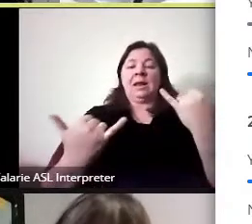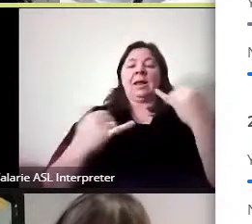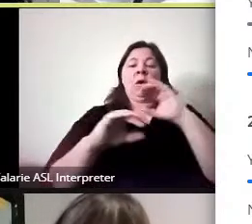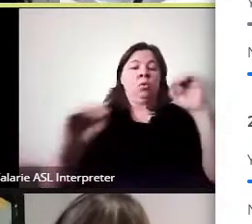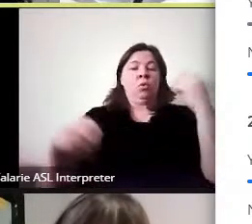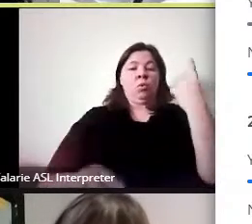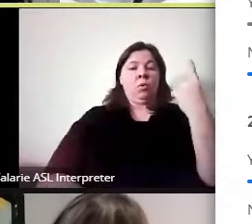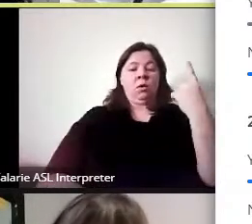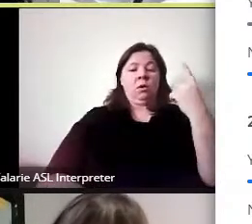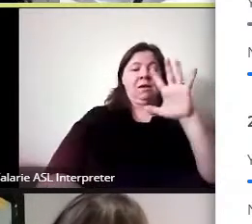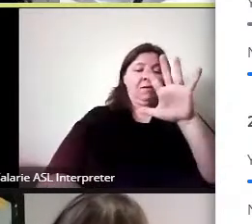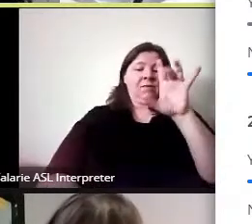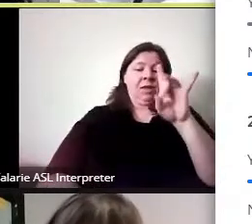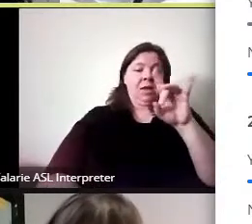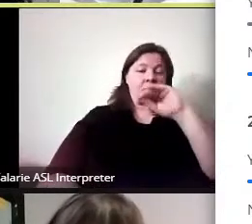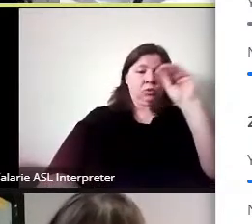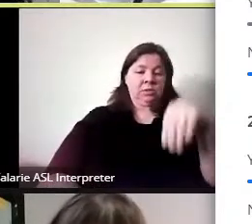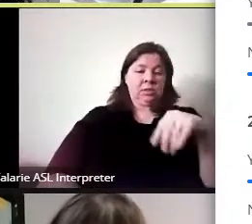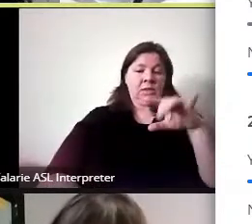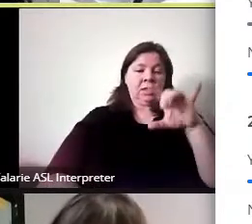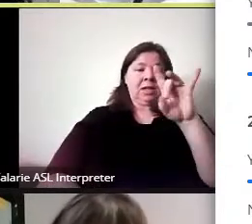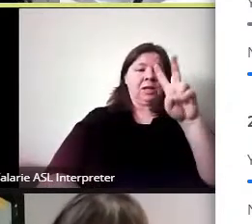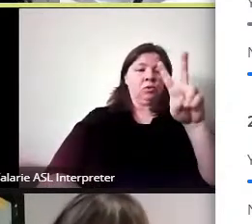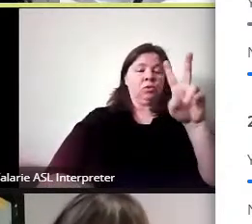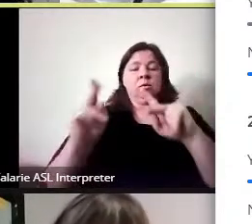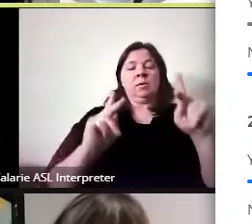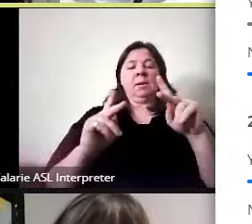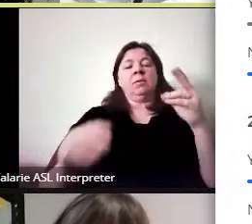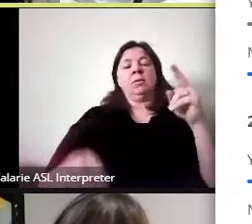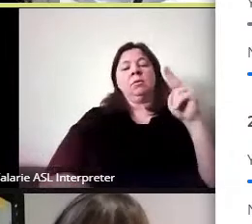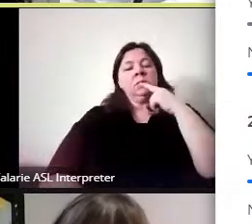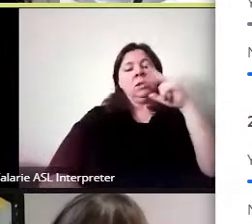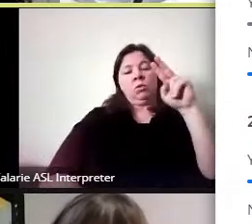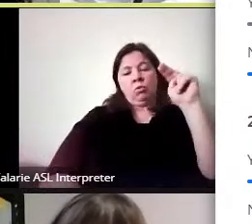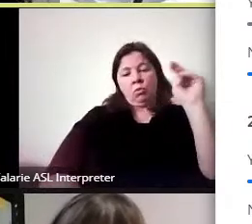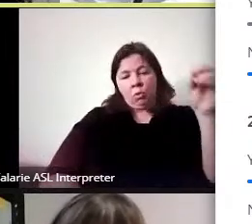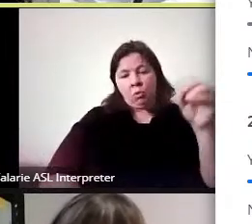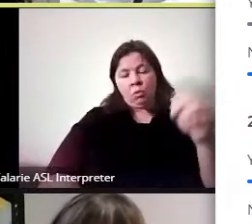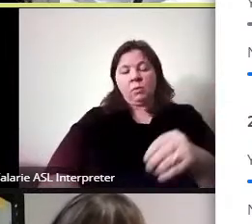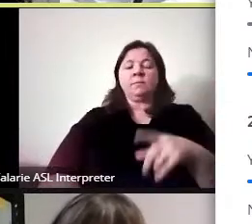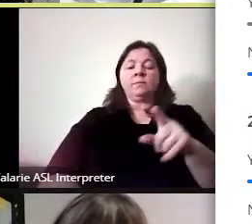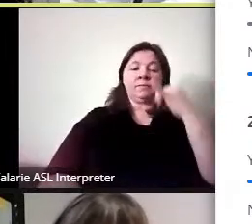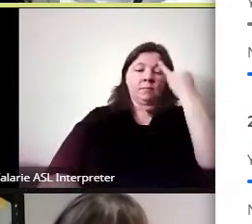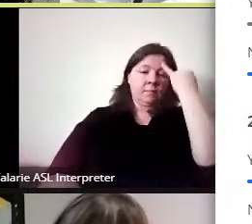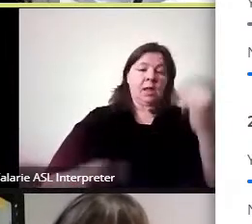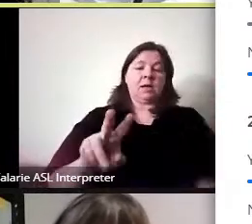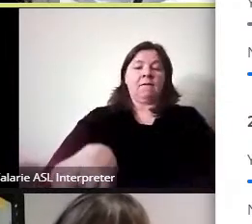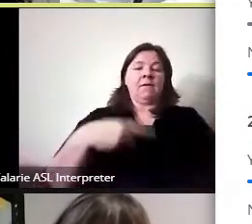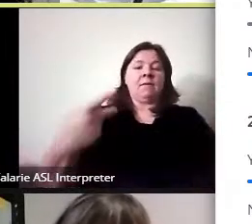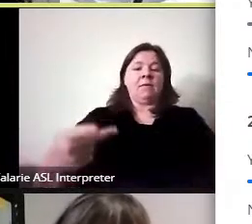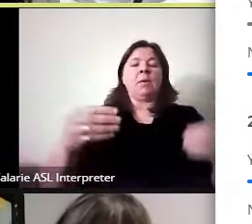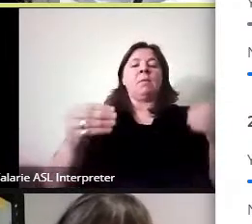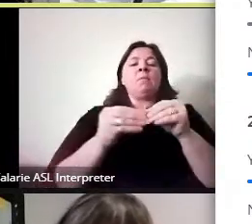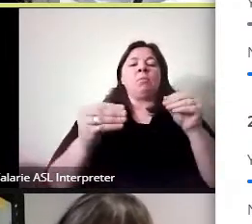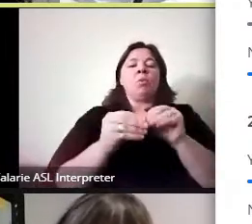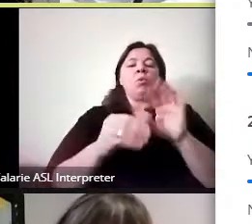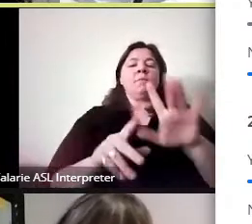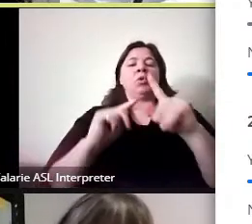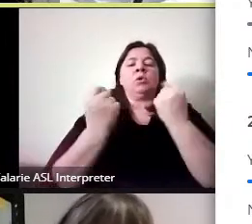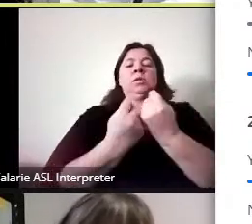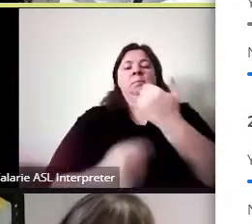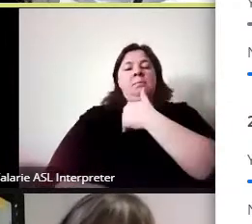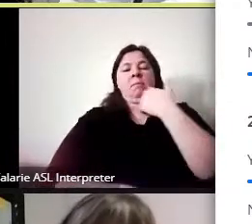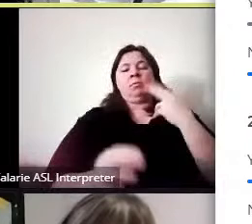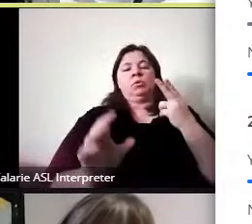that's 58%, 82 people. So the idea is really to flip this. We'd like more and more of your team